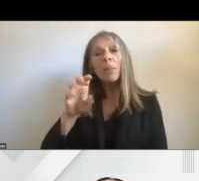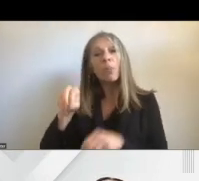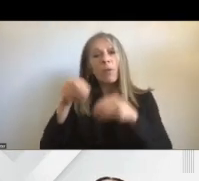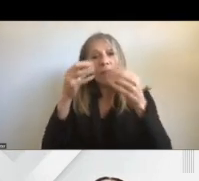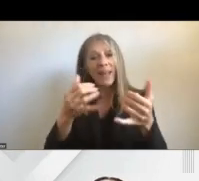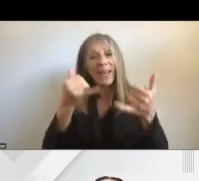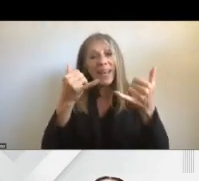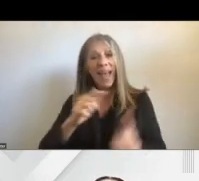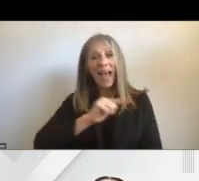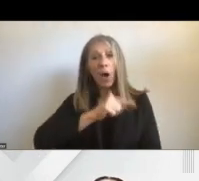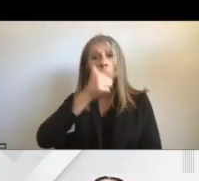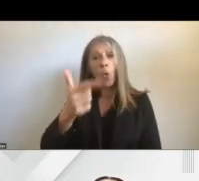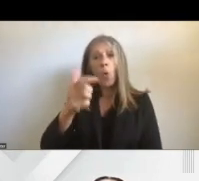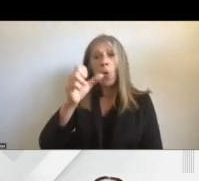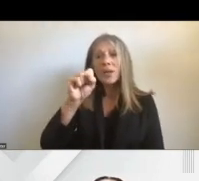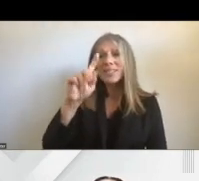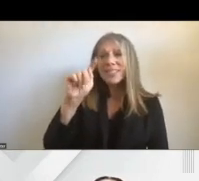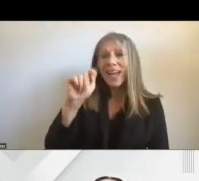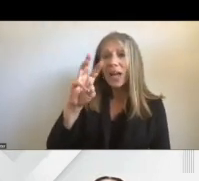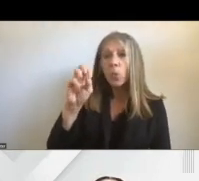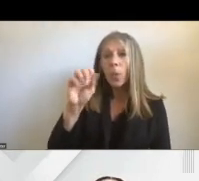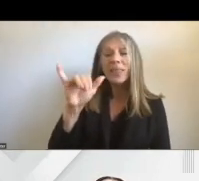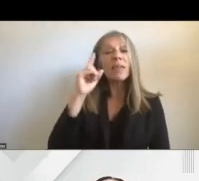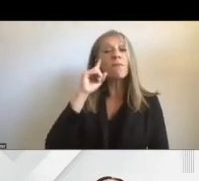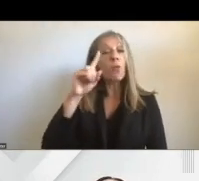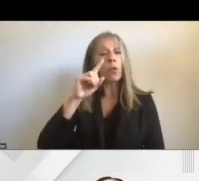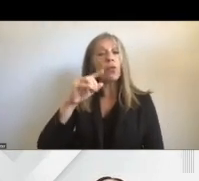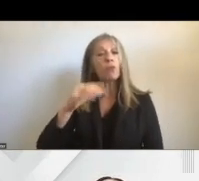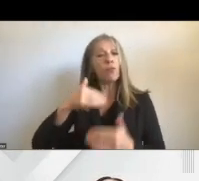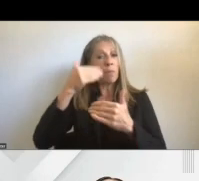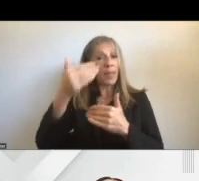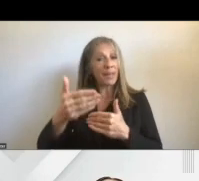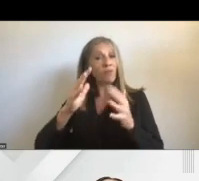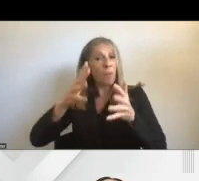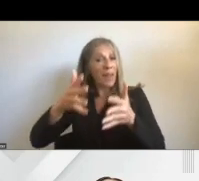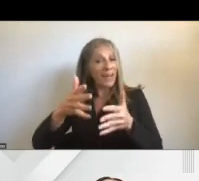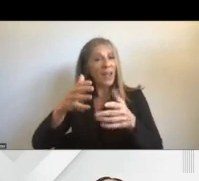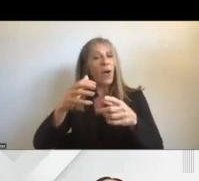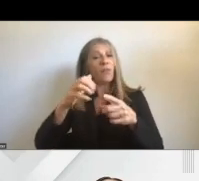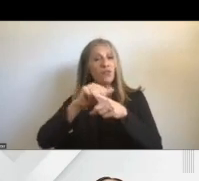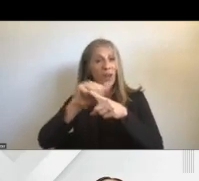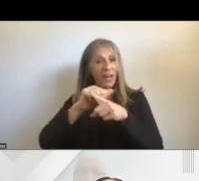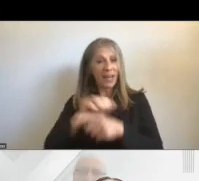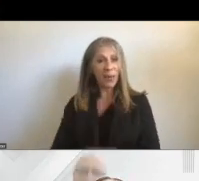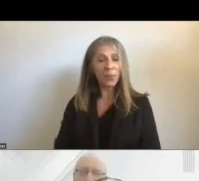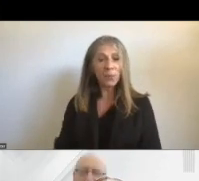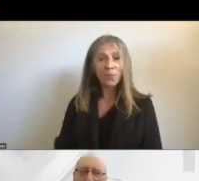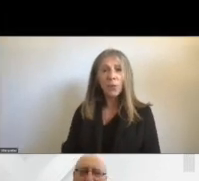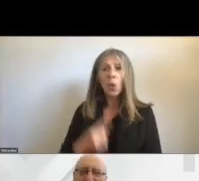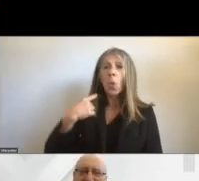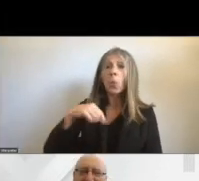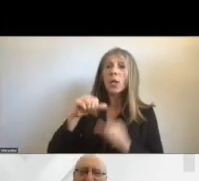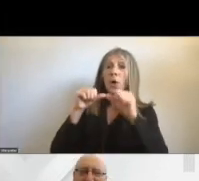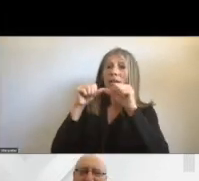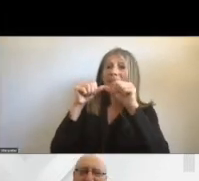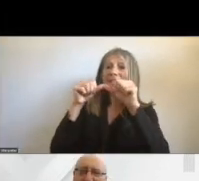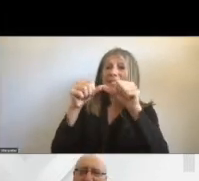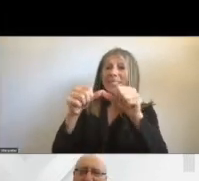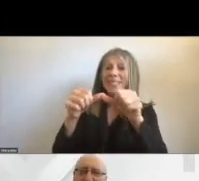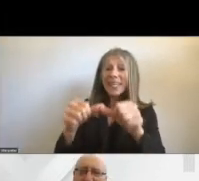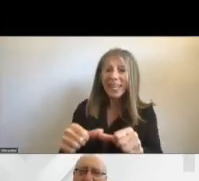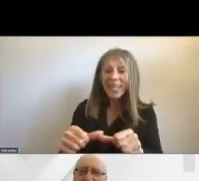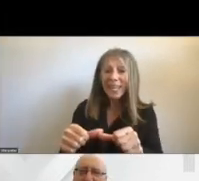At pedestrian at-grade rail crossings not located within a street, detectable warning surfaces must extend the full width